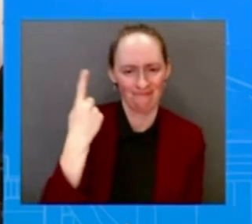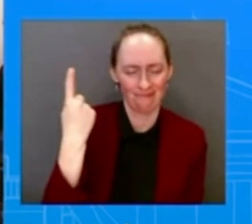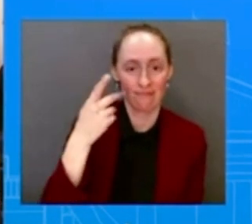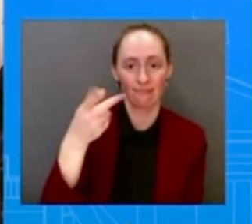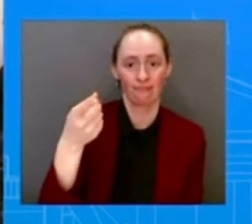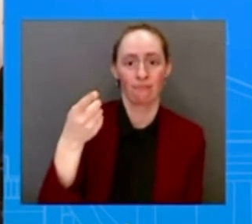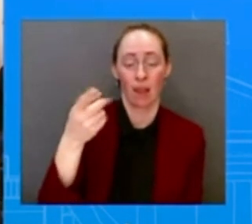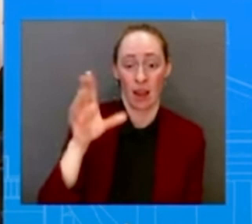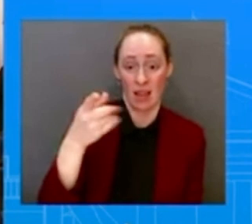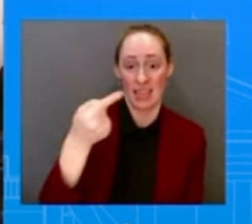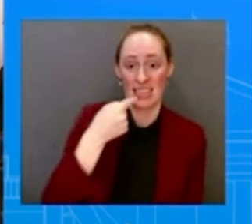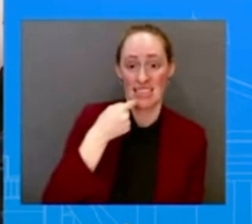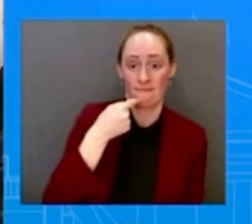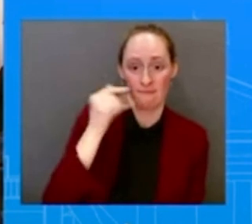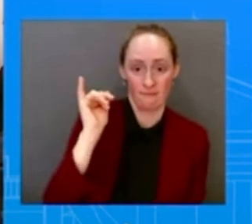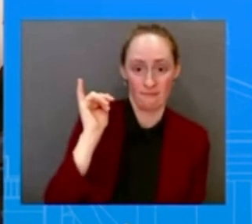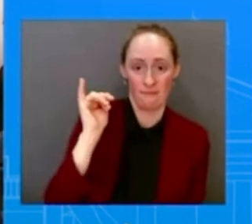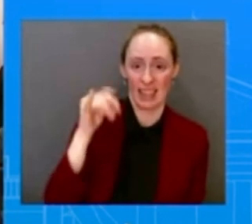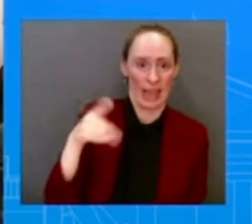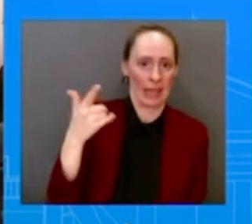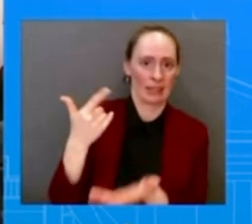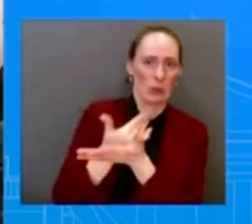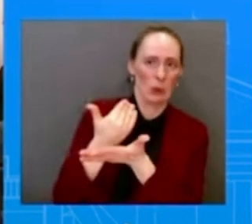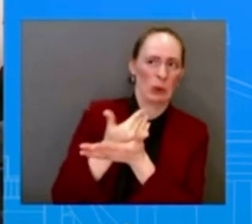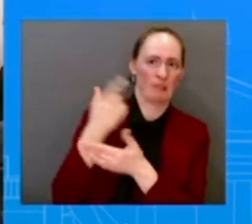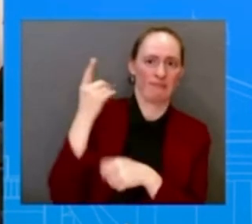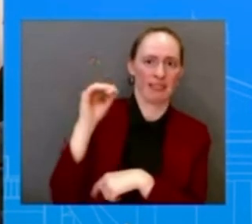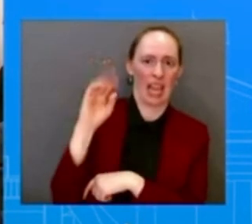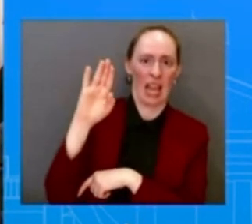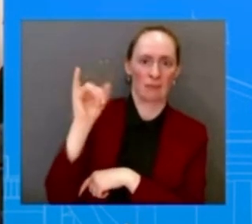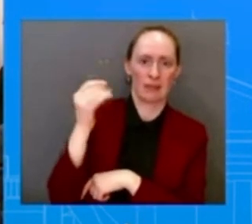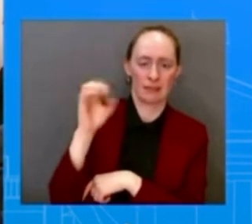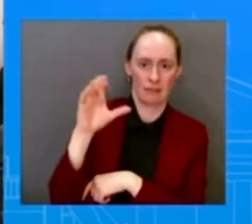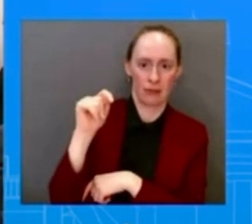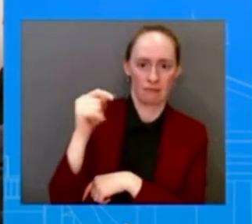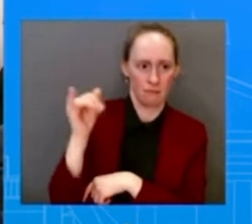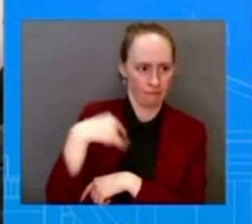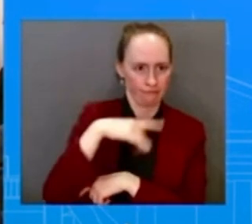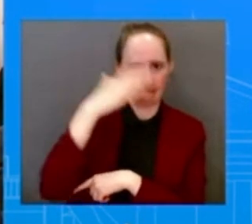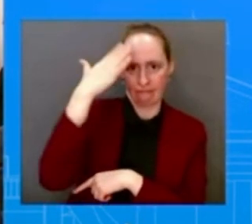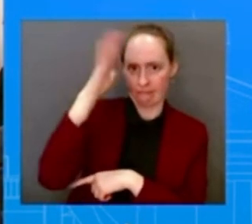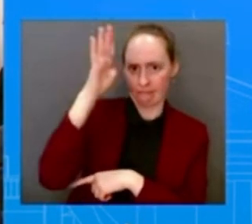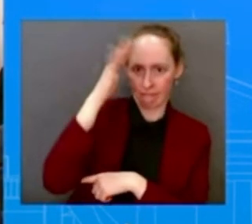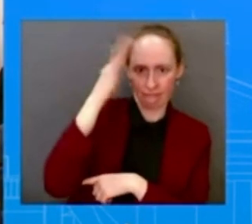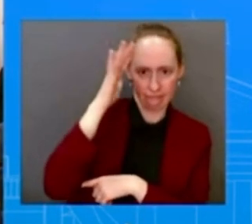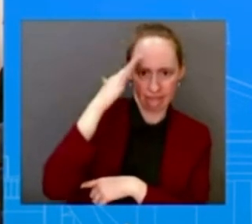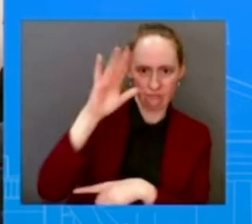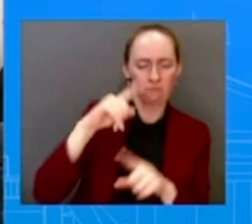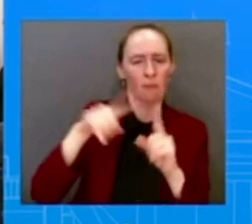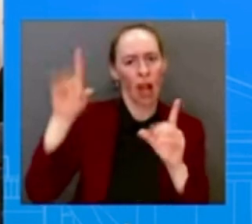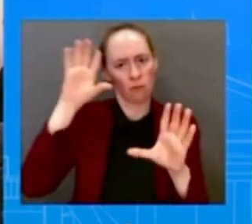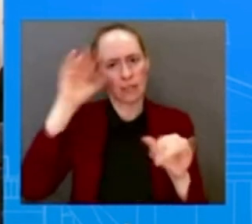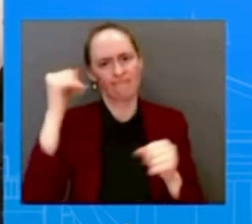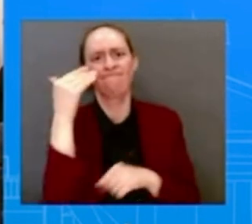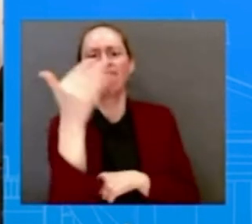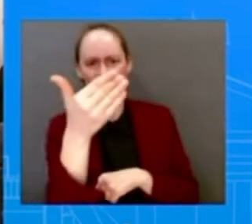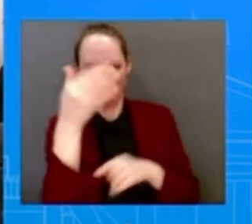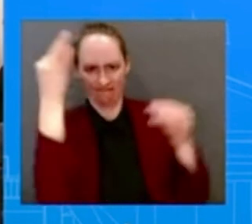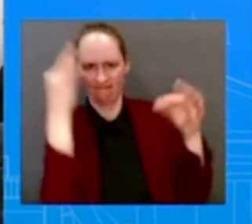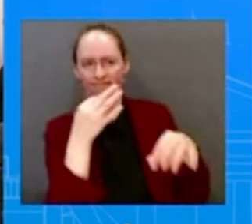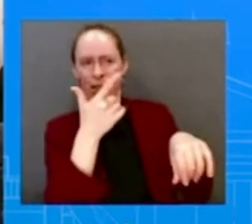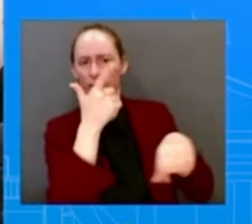it safe to say that when the president ordered that it be shot down, he did not know whether it was a manned or